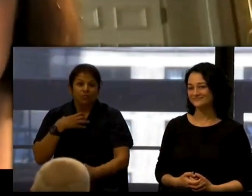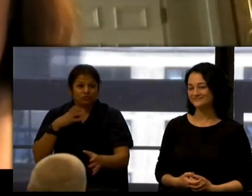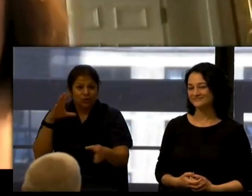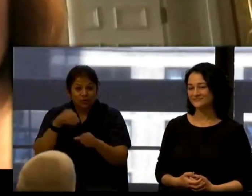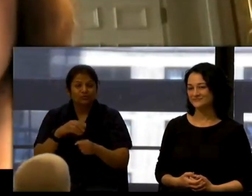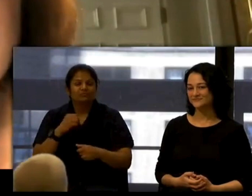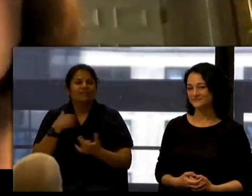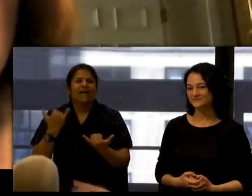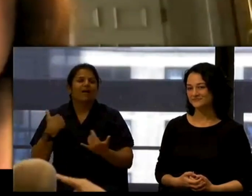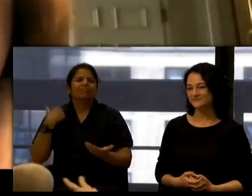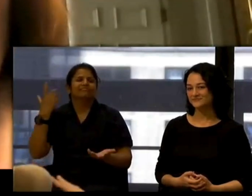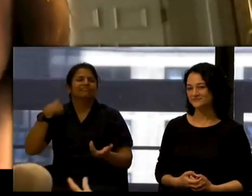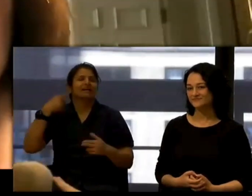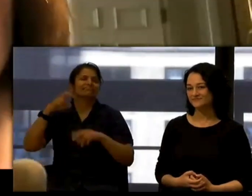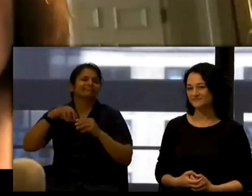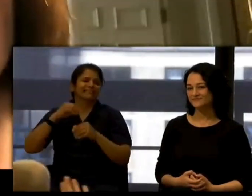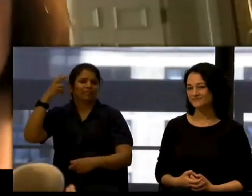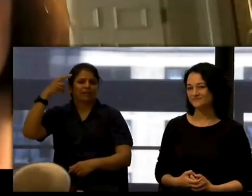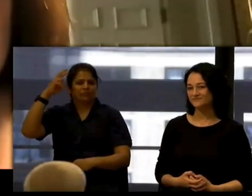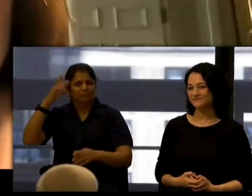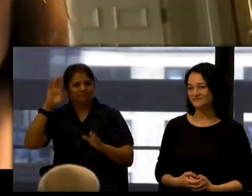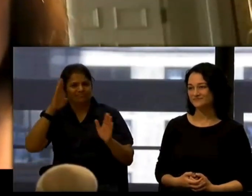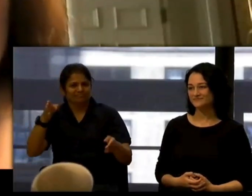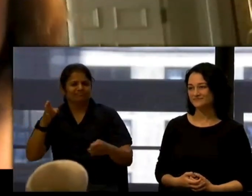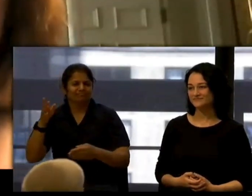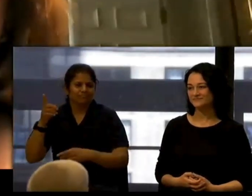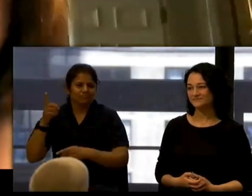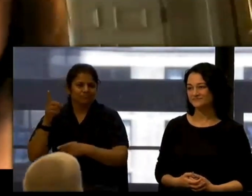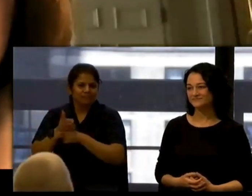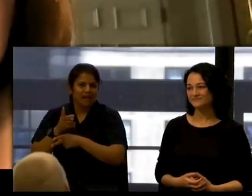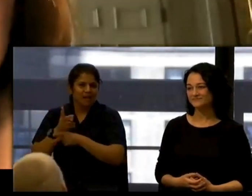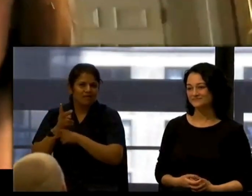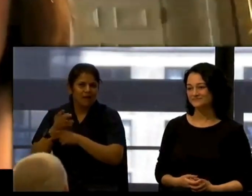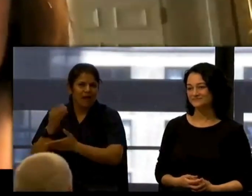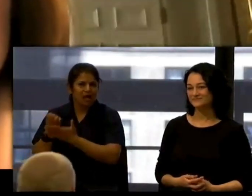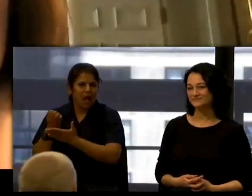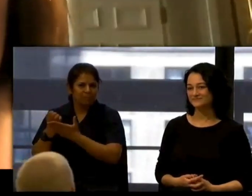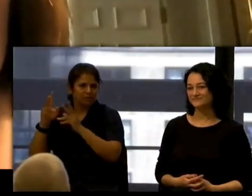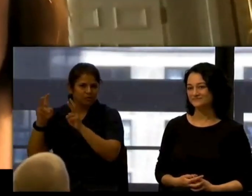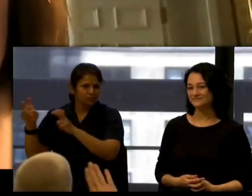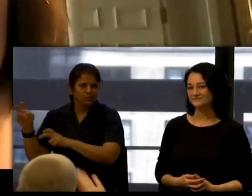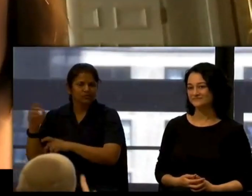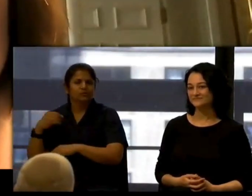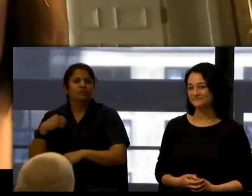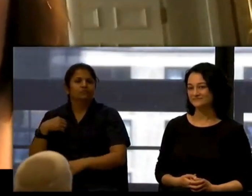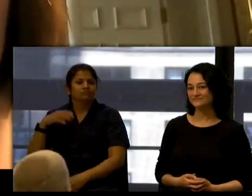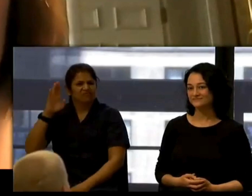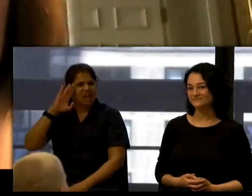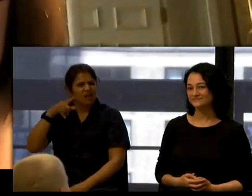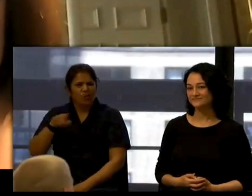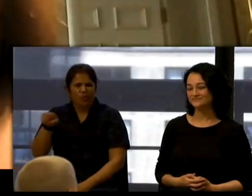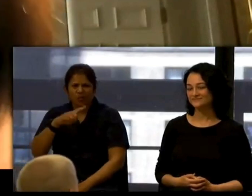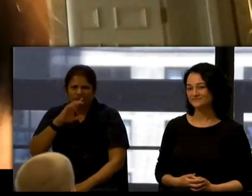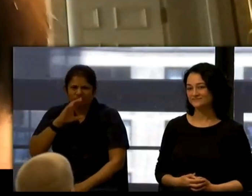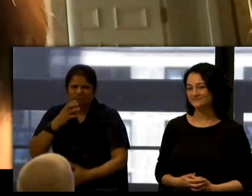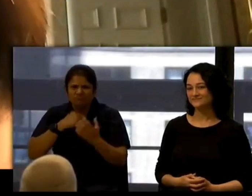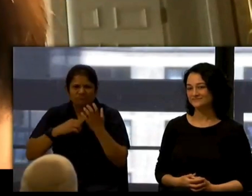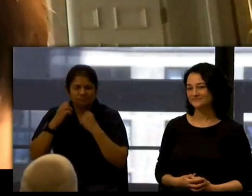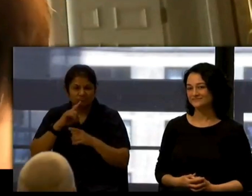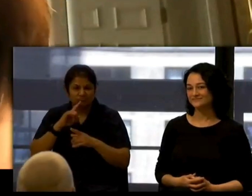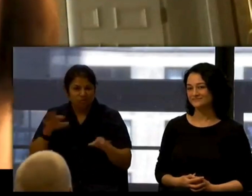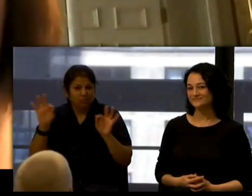economy, something that I know is very dear and near and dear and also critically important to both aging and disability